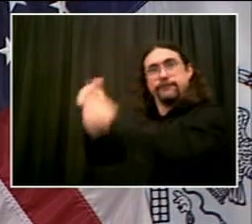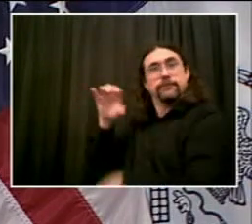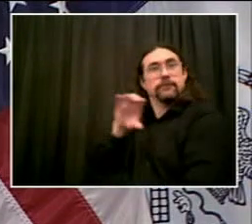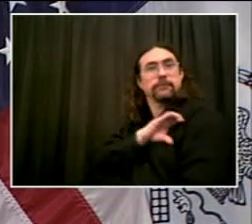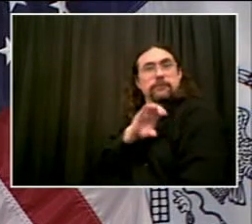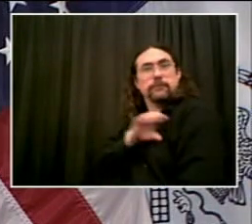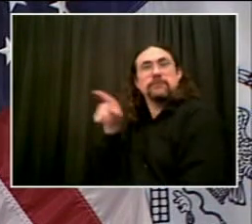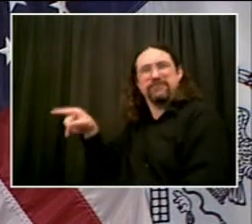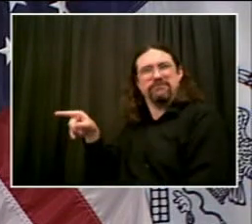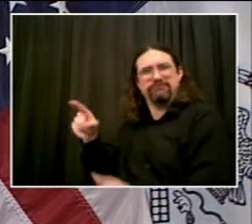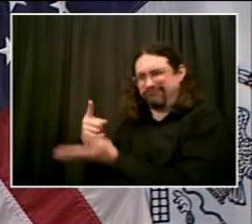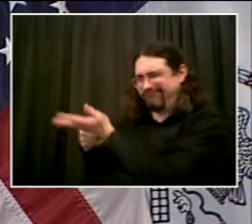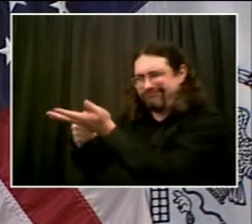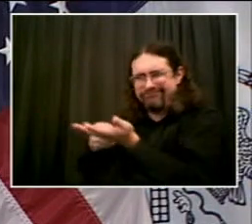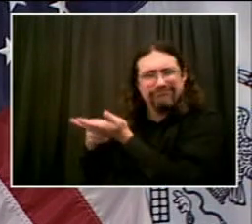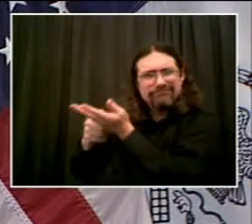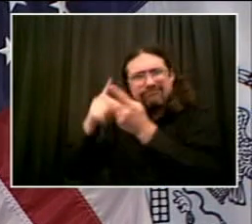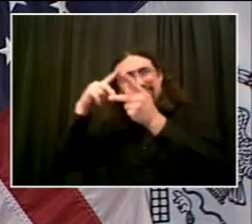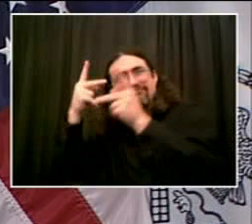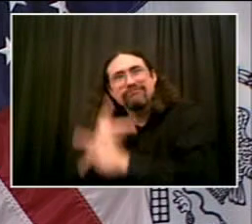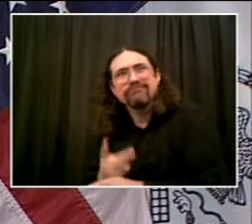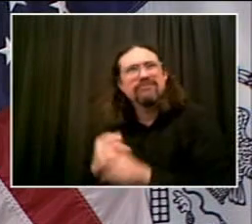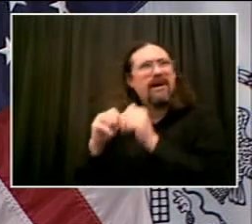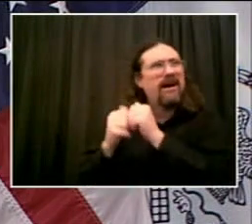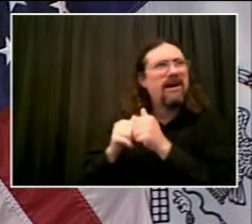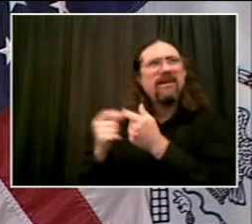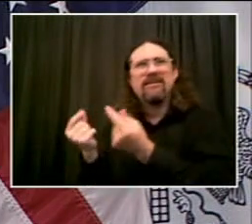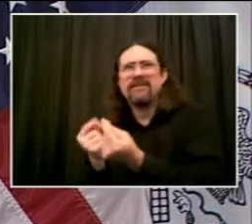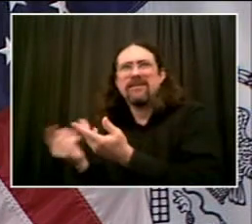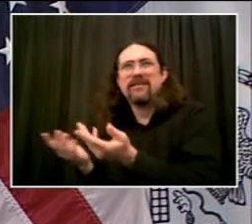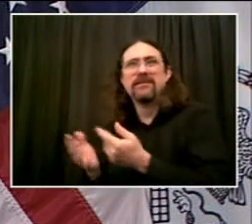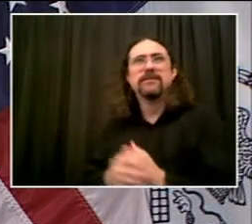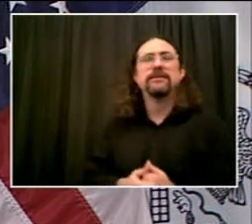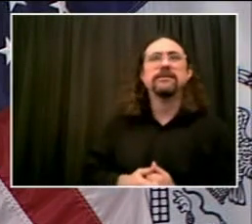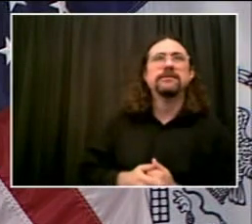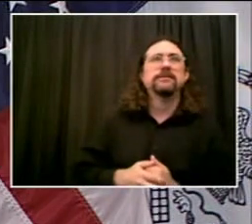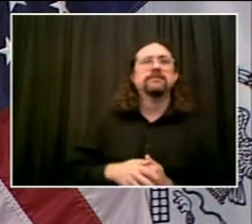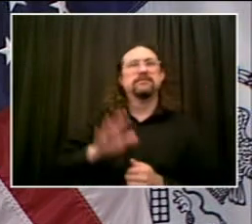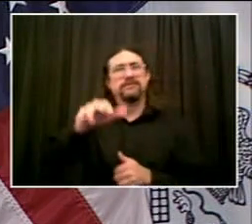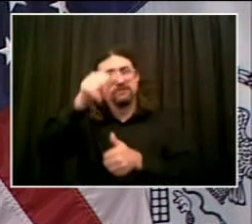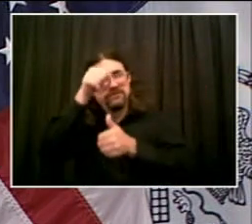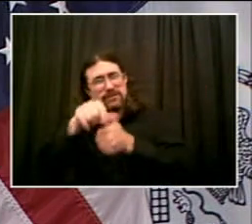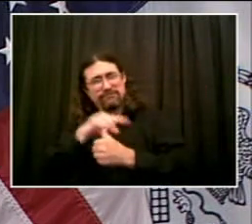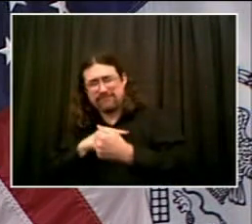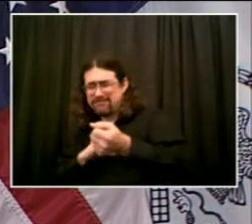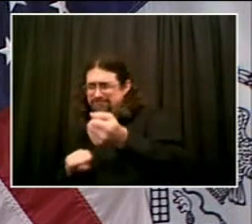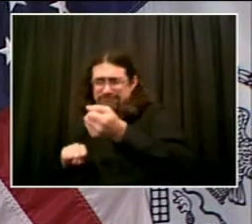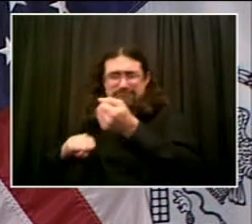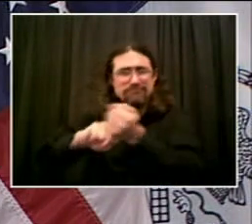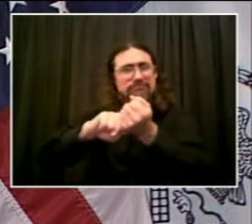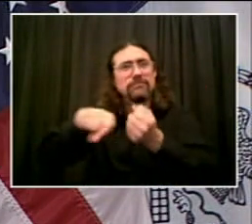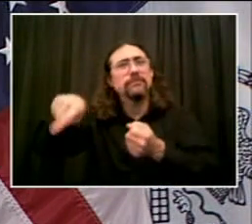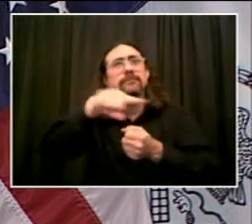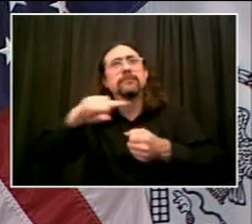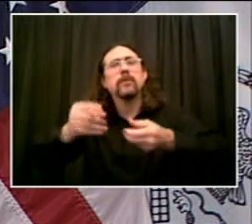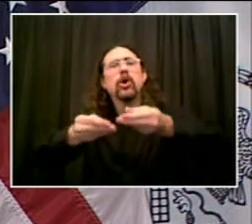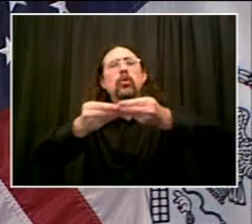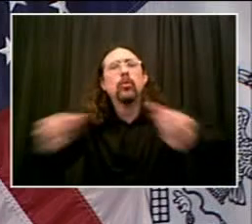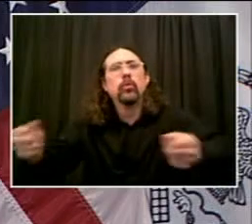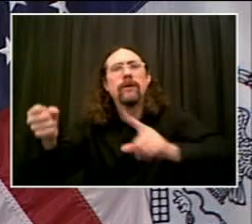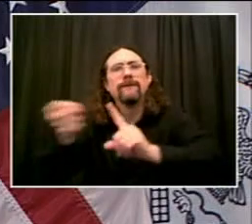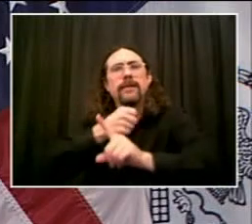movement and the crisis management system, which has proven to be extraordinarily effective in stopping gun violence before it